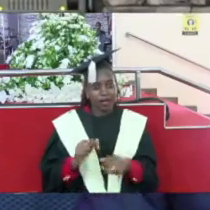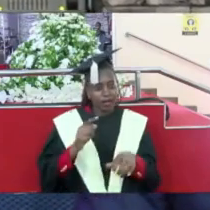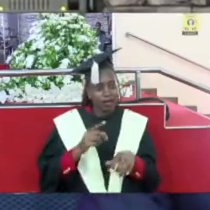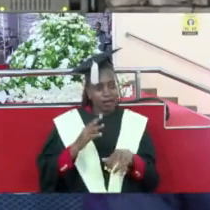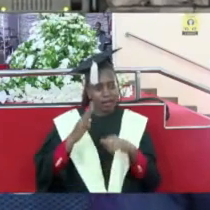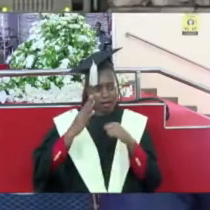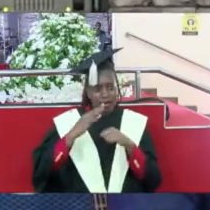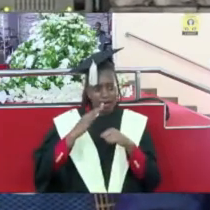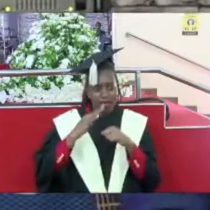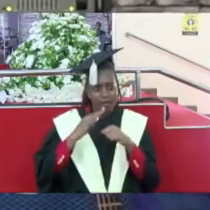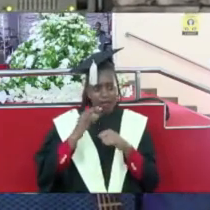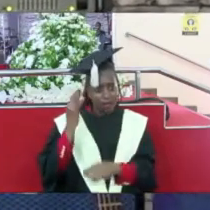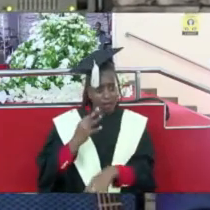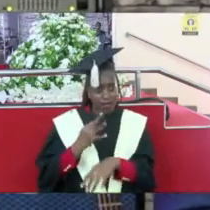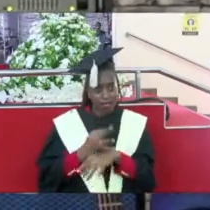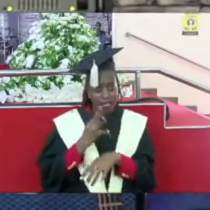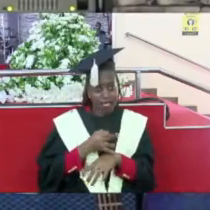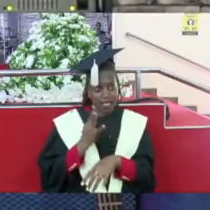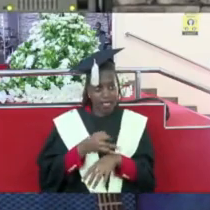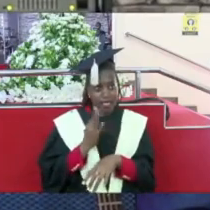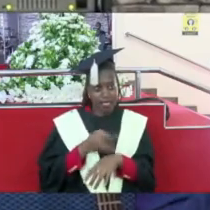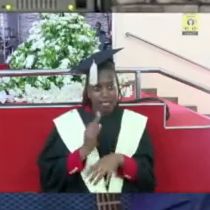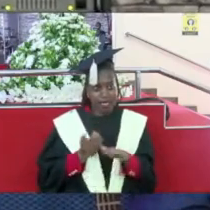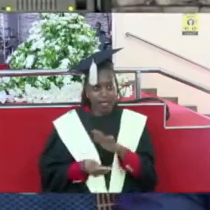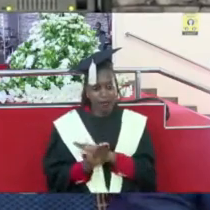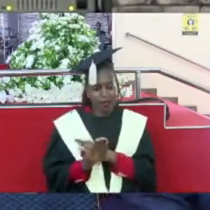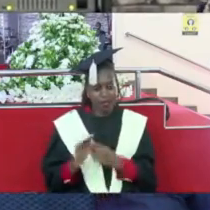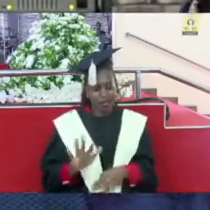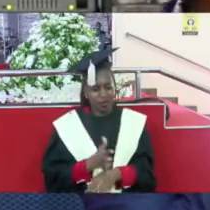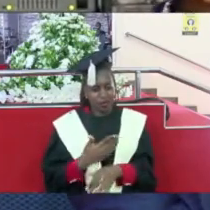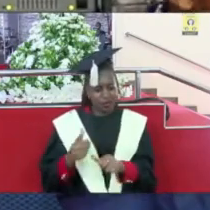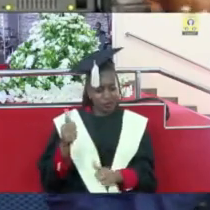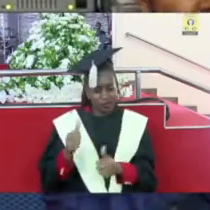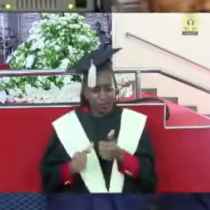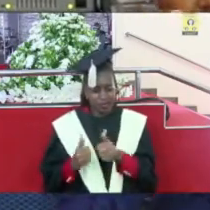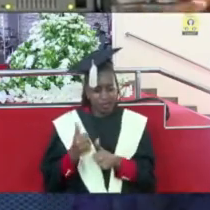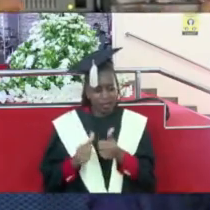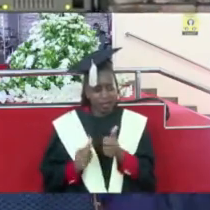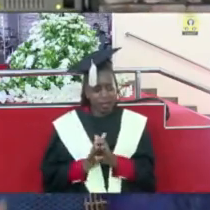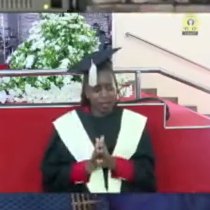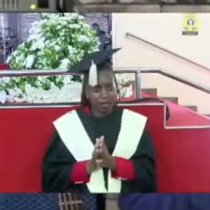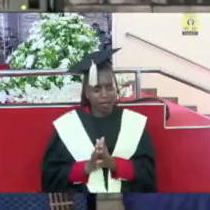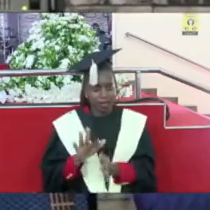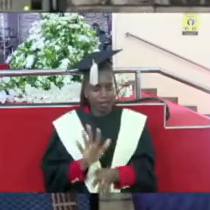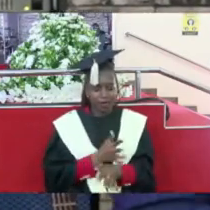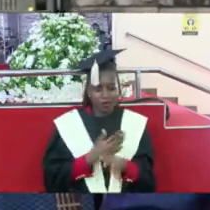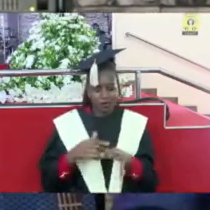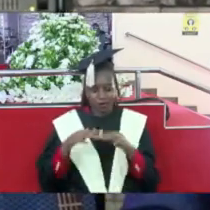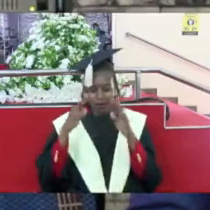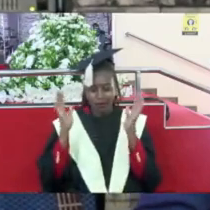9, saa 10, saa ile wamelewa wote wako chini, wanaimba nyimbo za nani? Which songs do they sing when they are? Naimba nyimbo za Munishi.